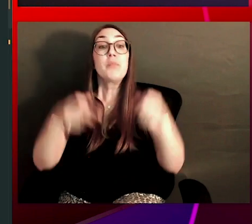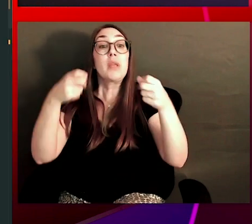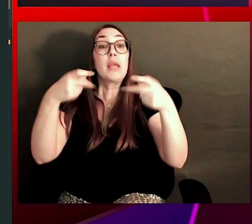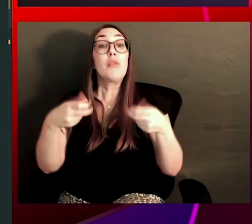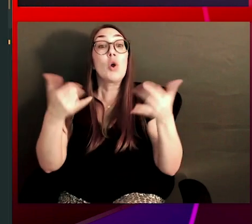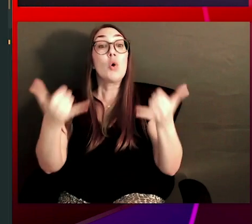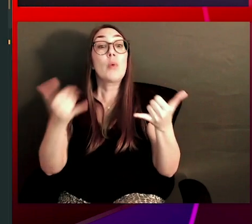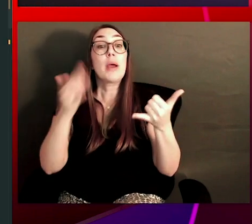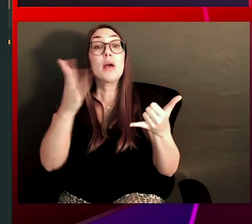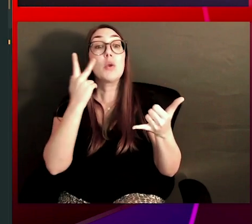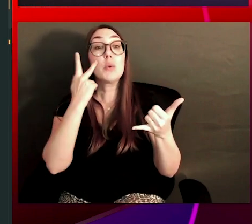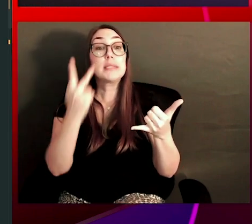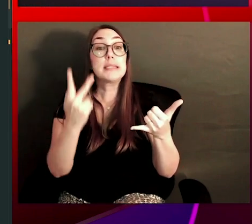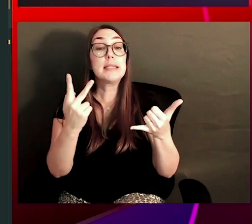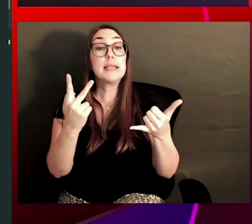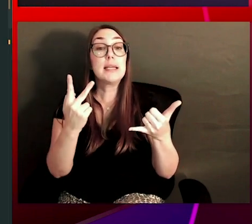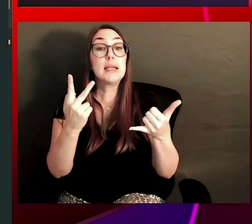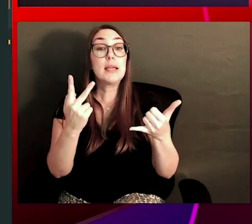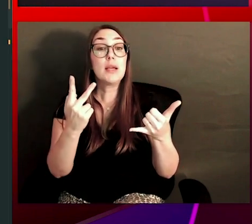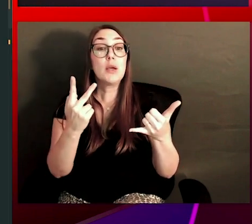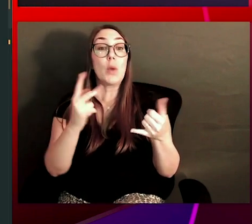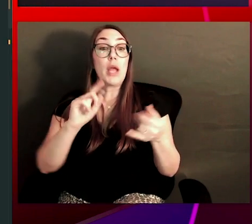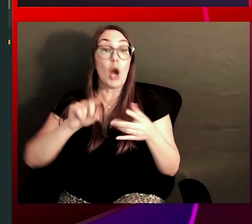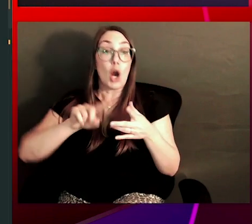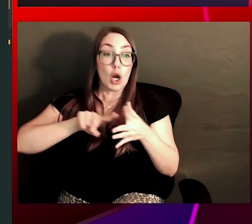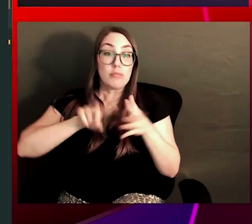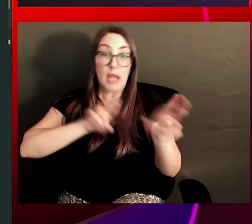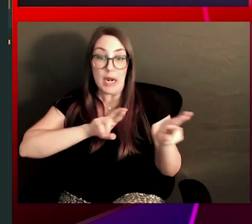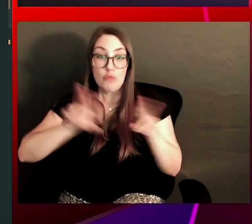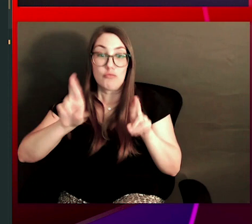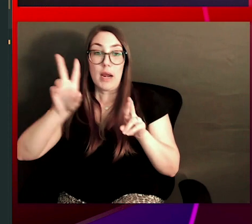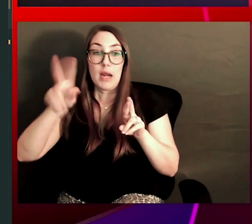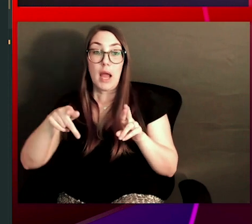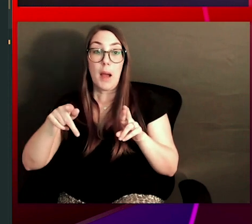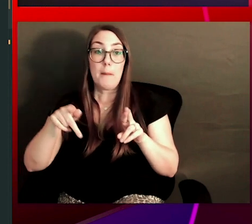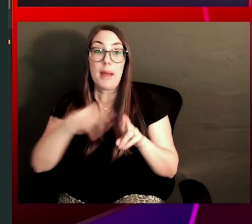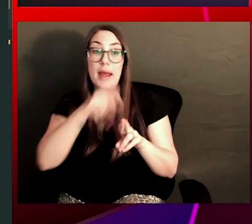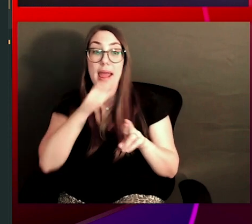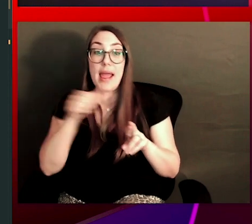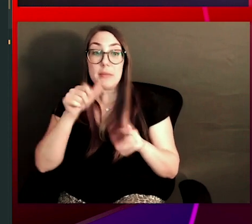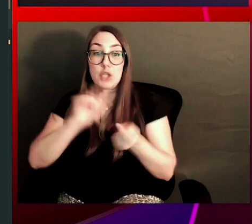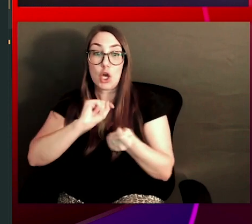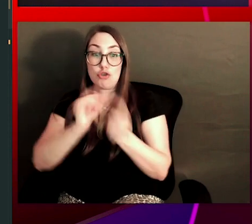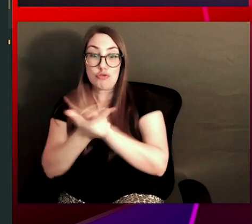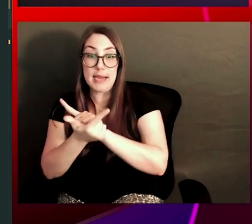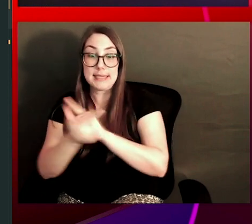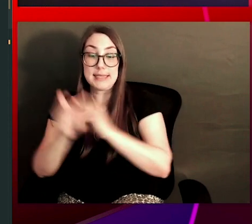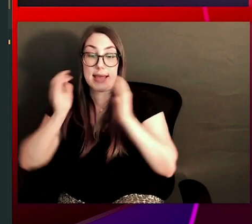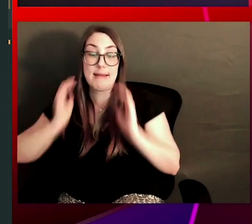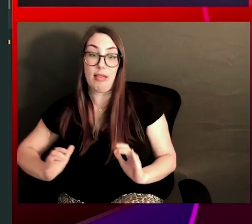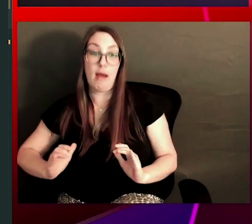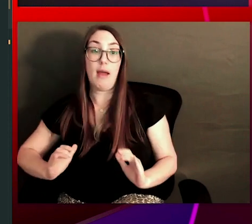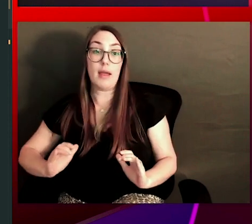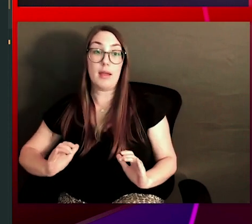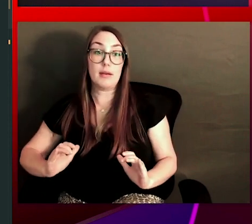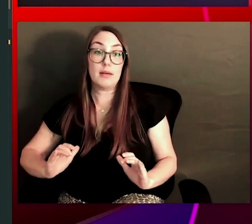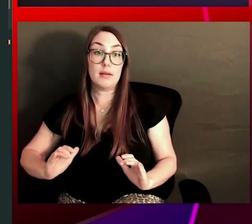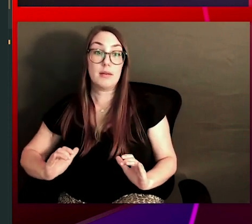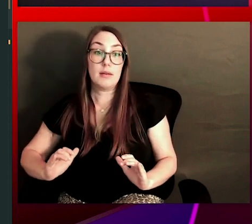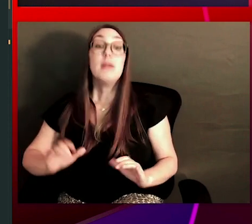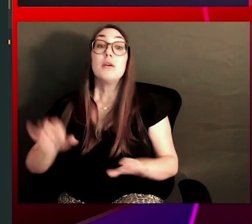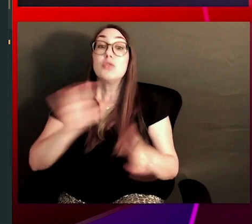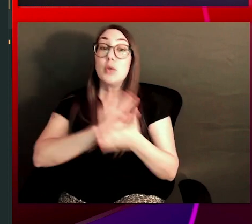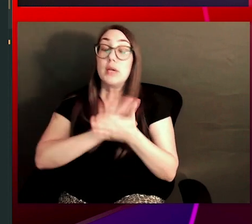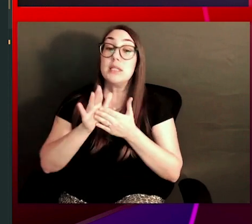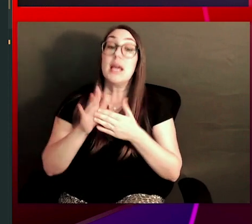that we are newing up an Amazon Translate client, right? As part of the Lambda function. Yes. It would be nice if we just registered that with a dependency